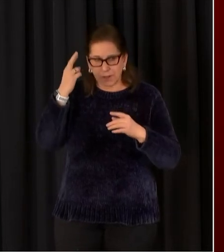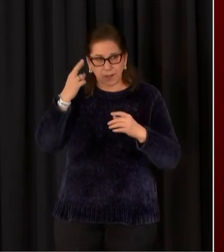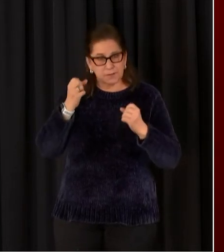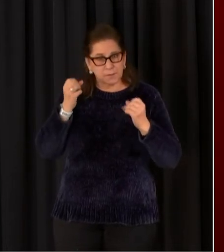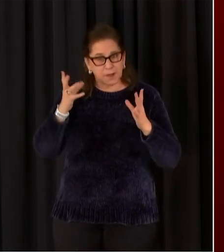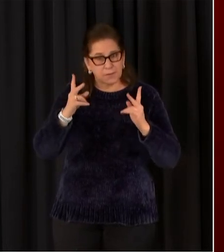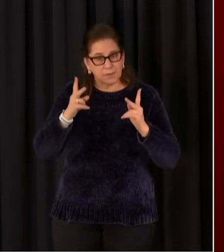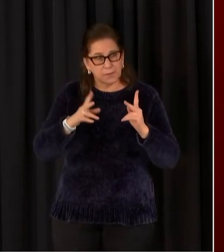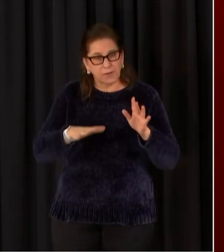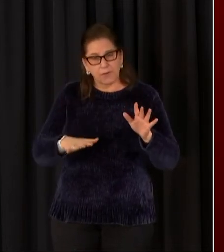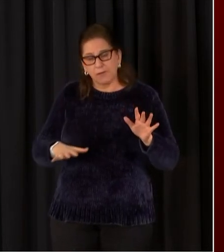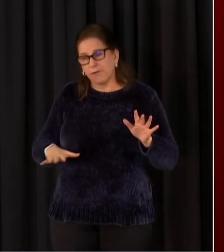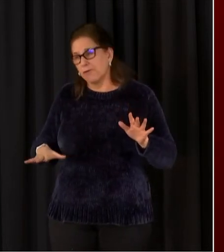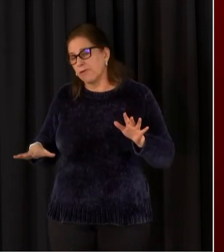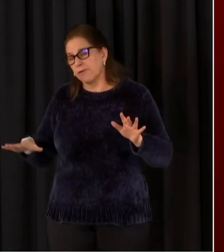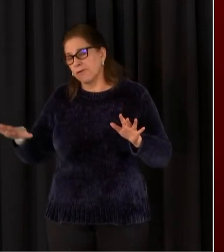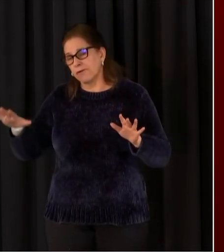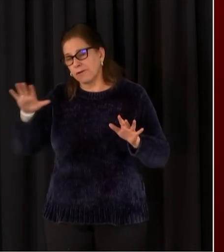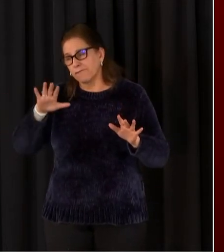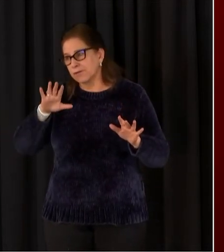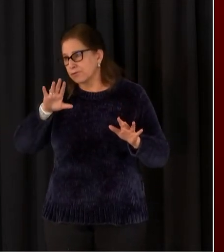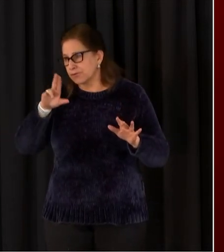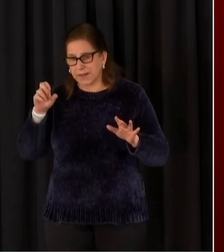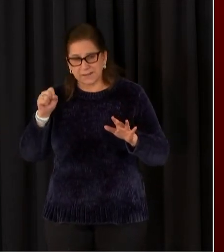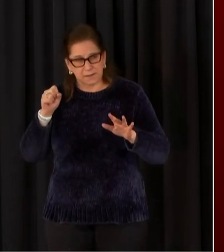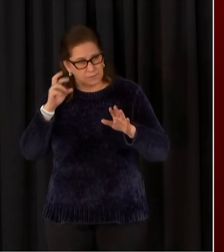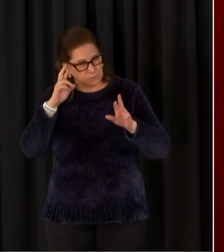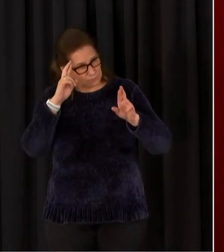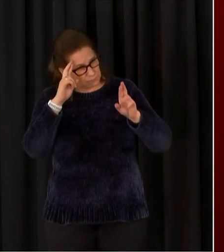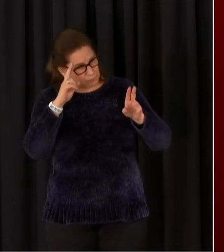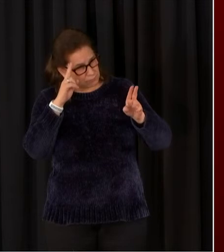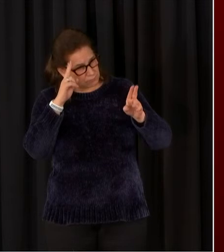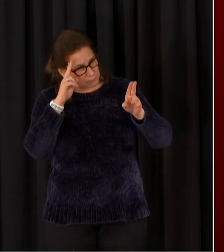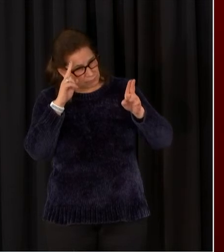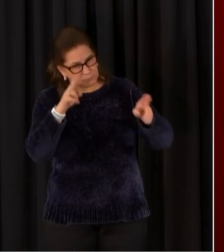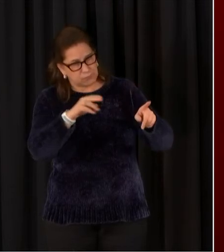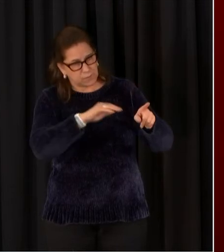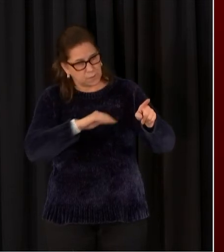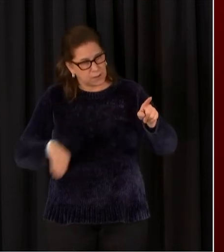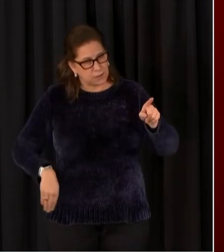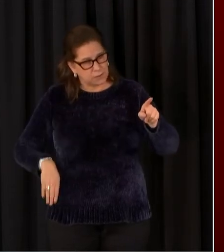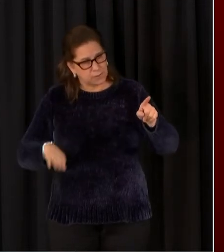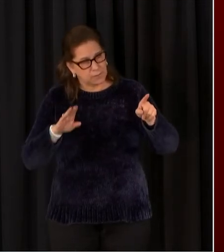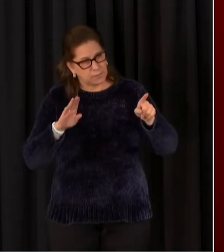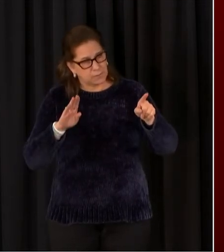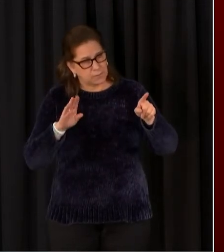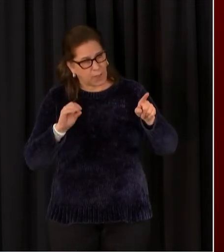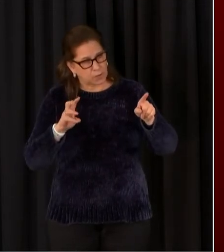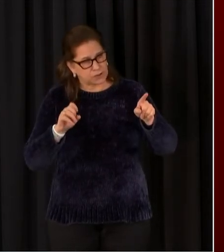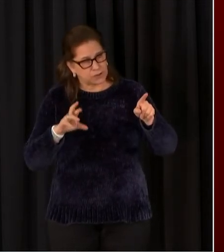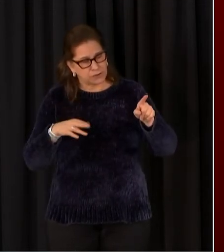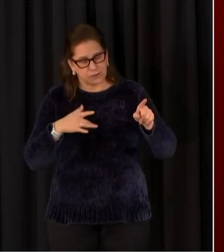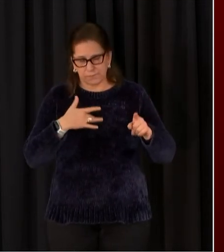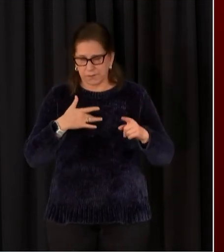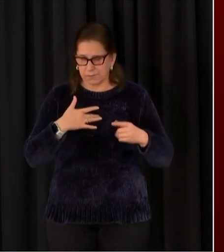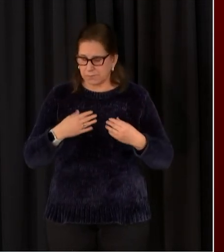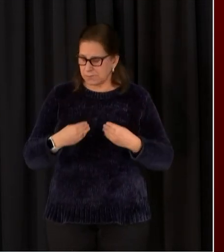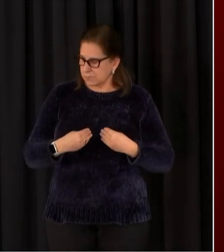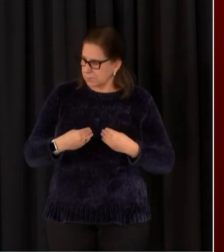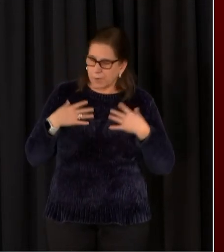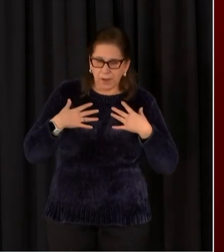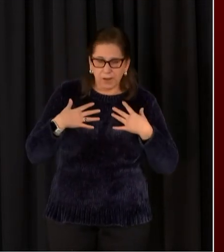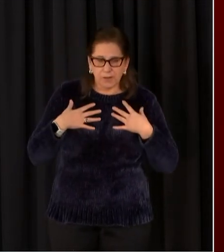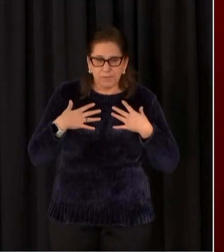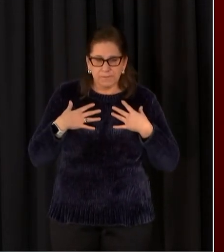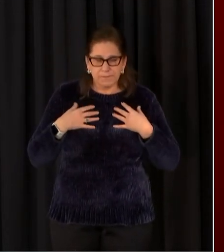have for her. So it was a great moment for me in so many different ways that